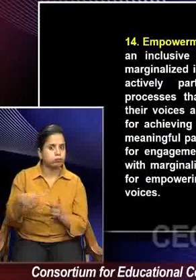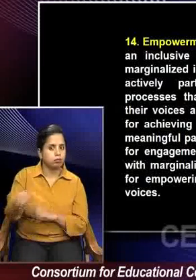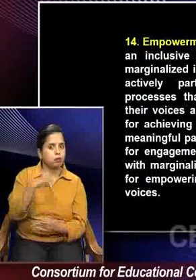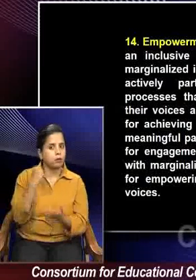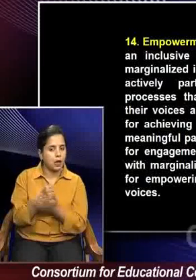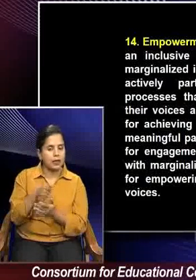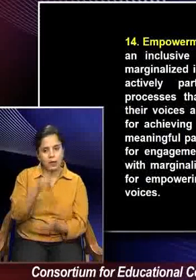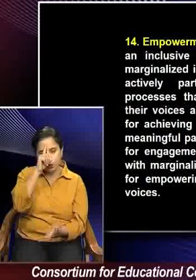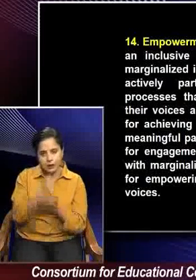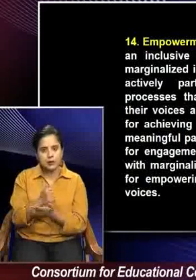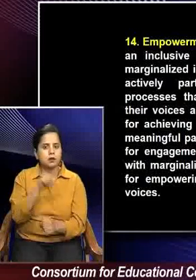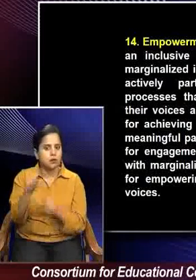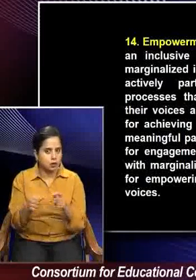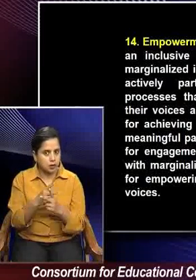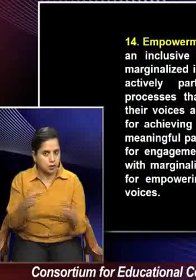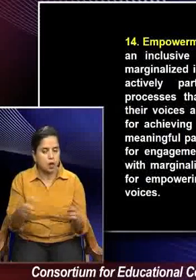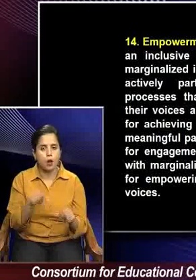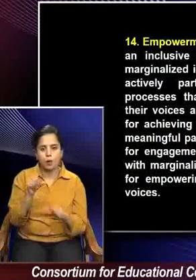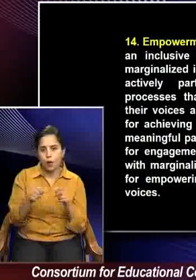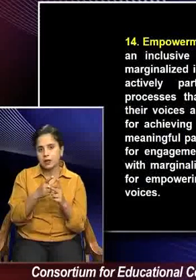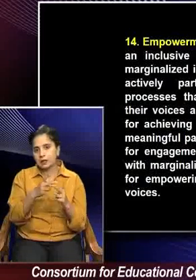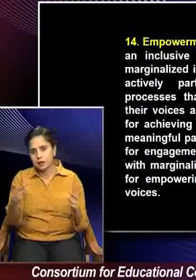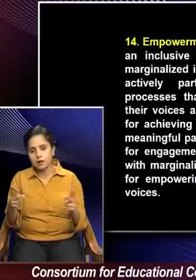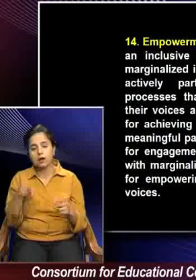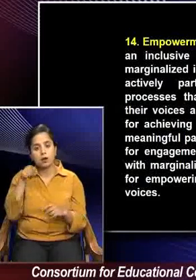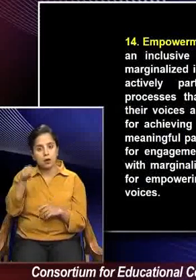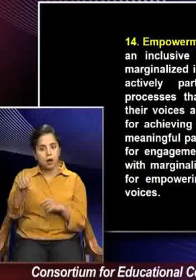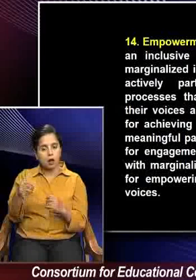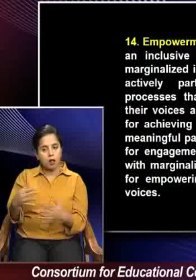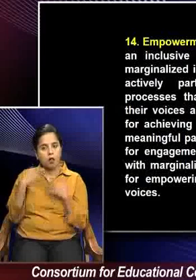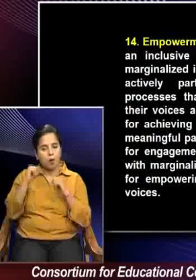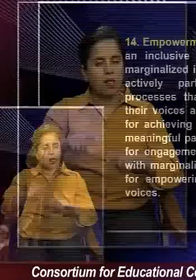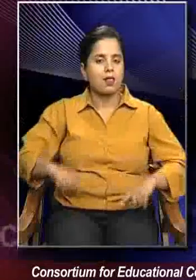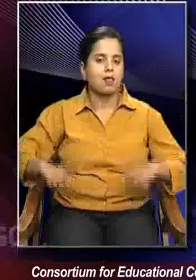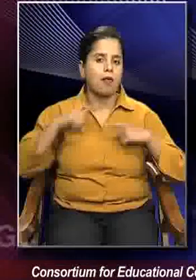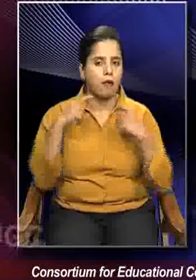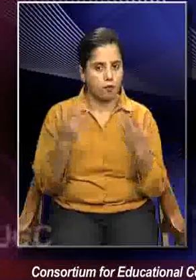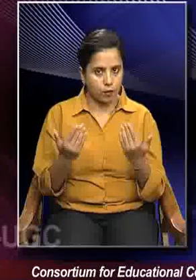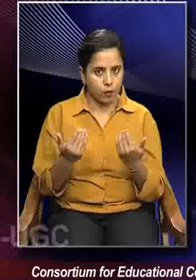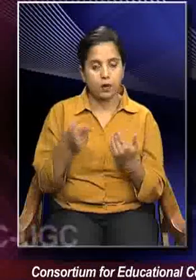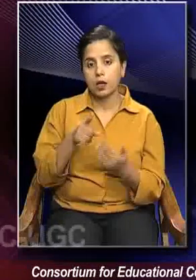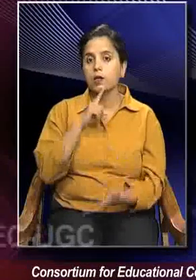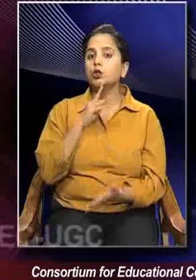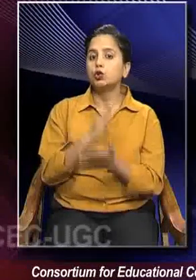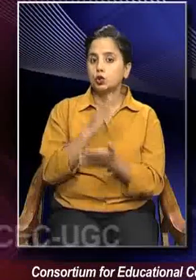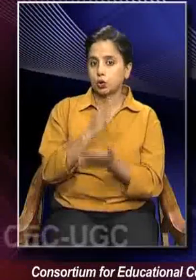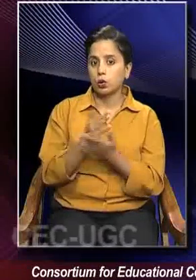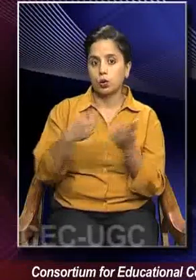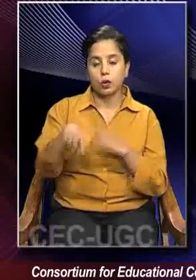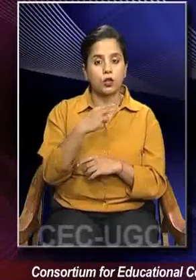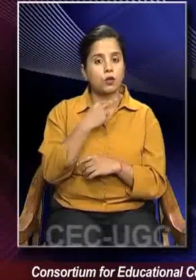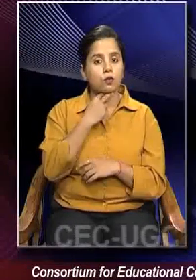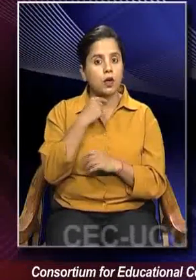in decision-making process that affect their lives. So ensuring their voices